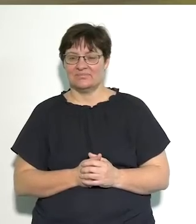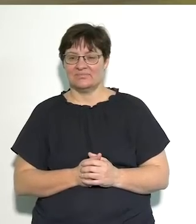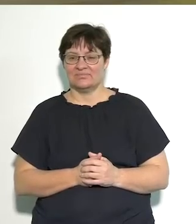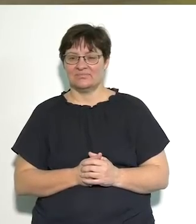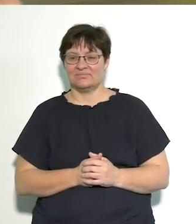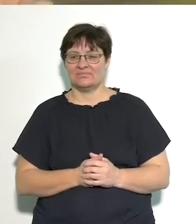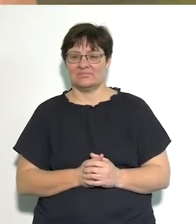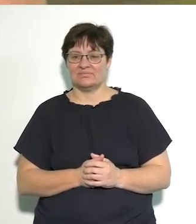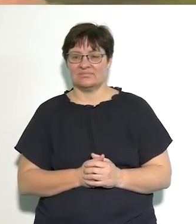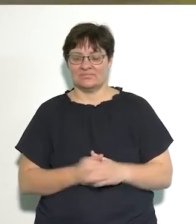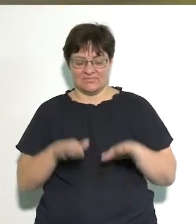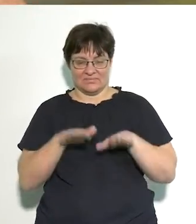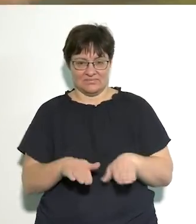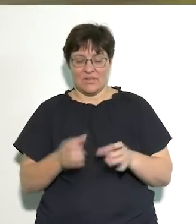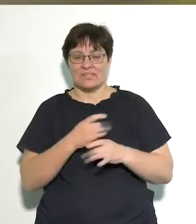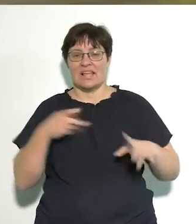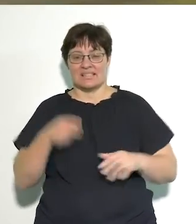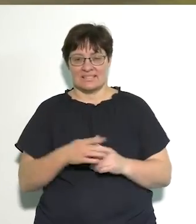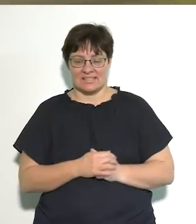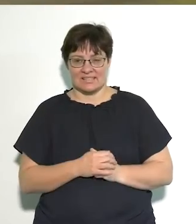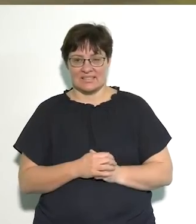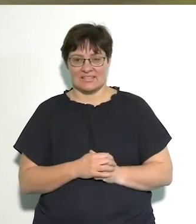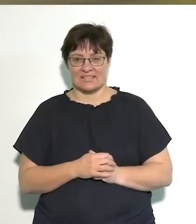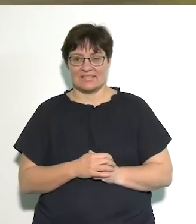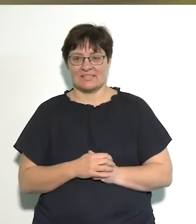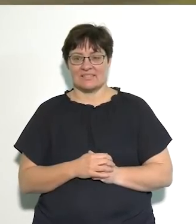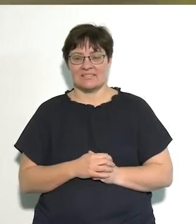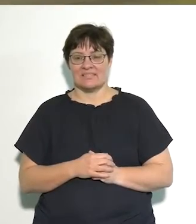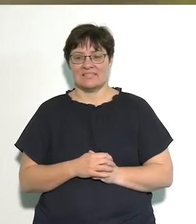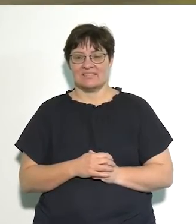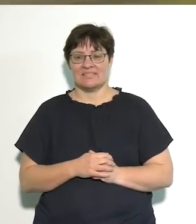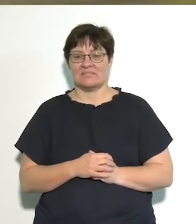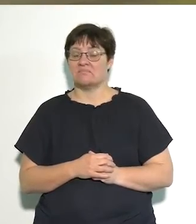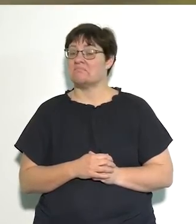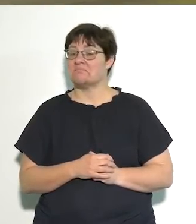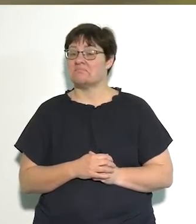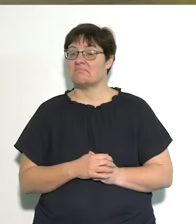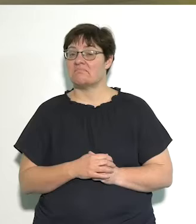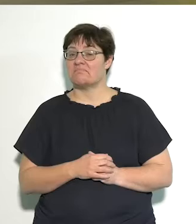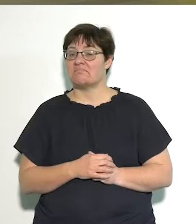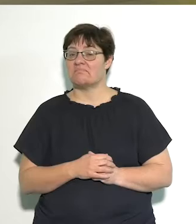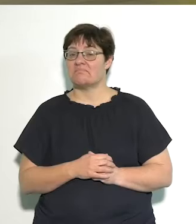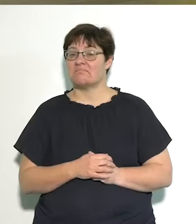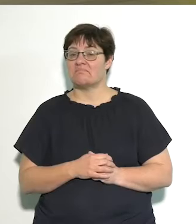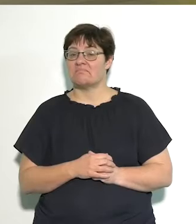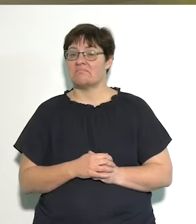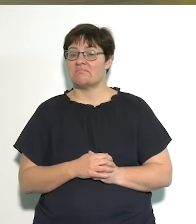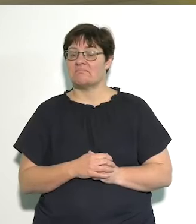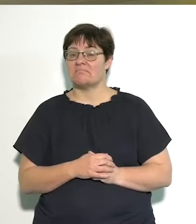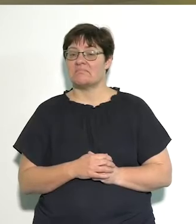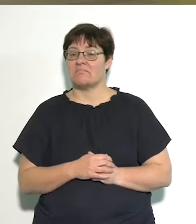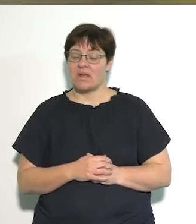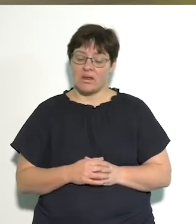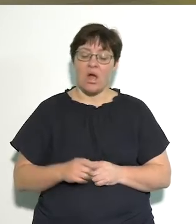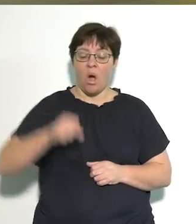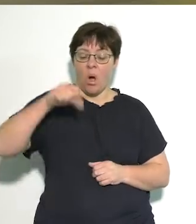here are 2 feet next to each other. That is where the trail starts, you stand. Then perhaps you want the